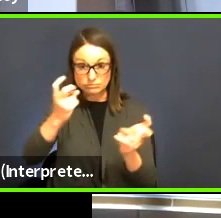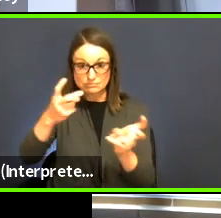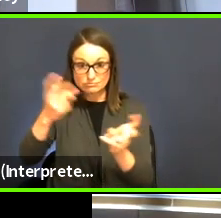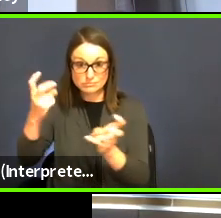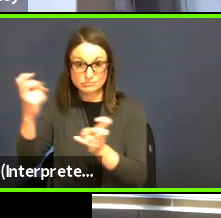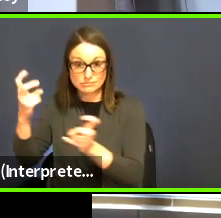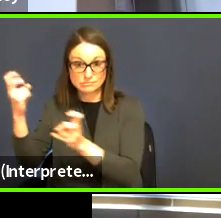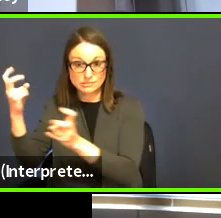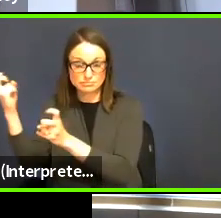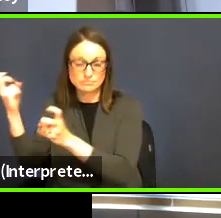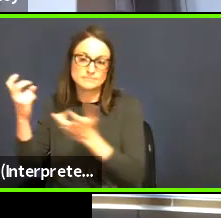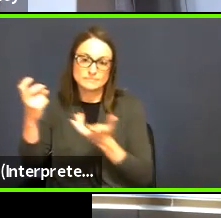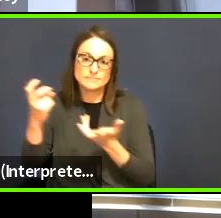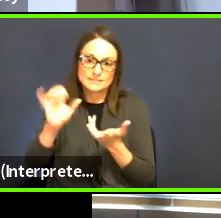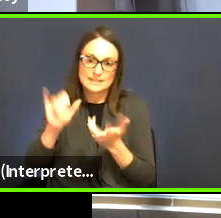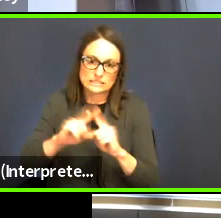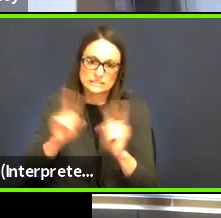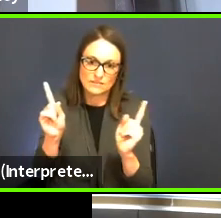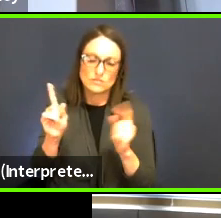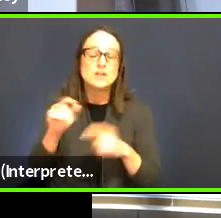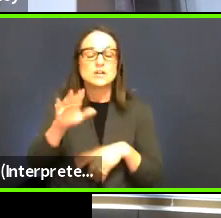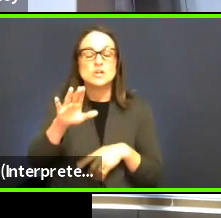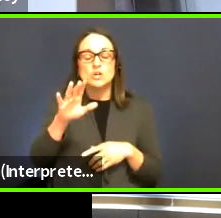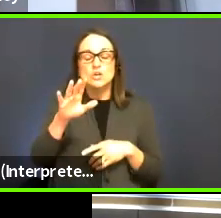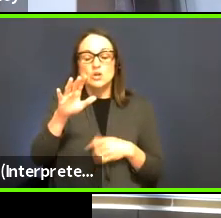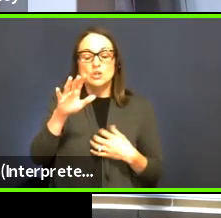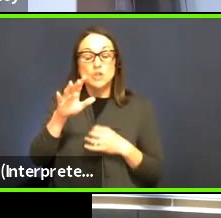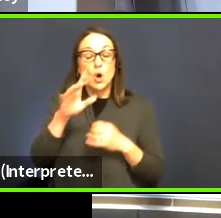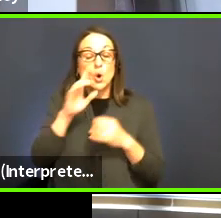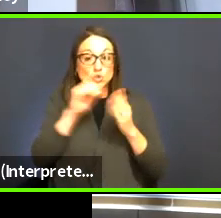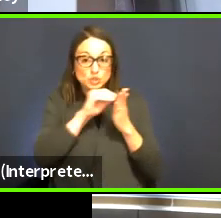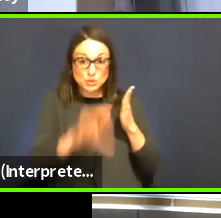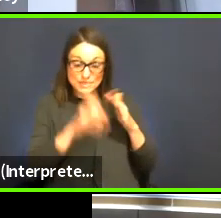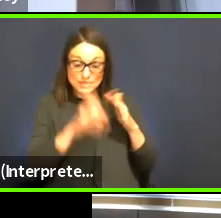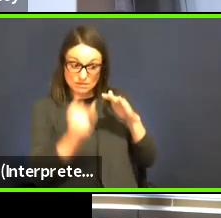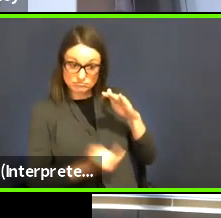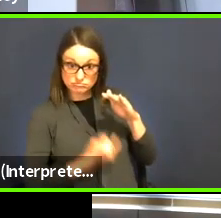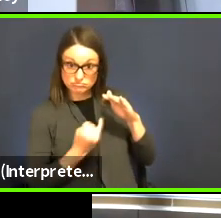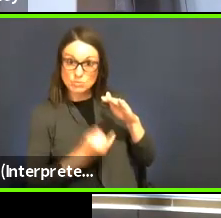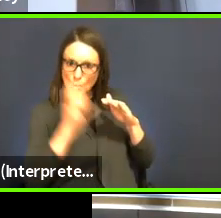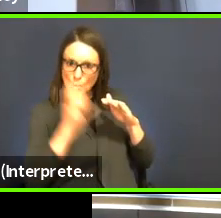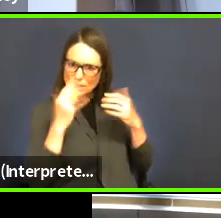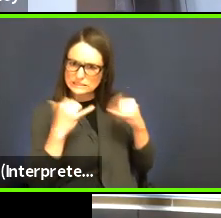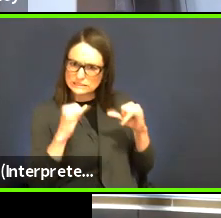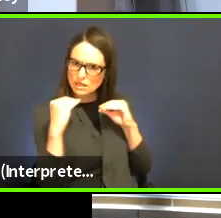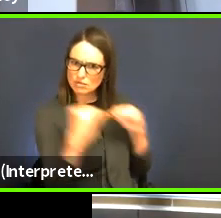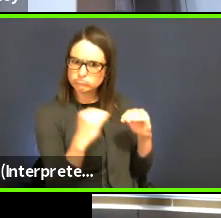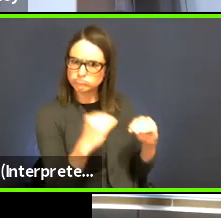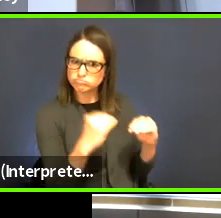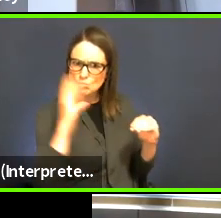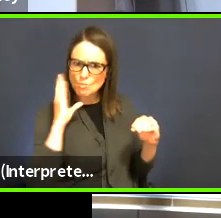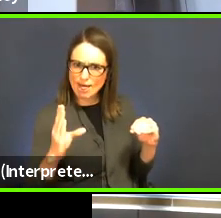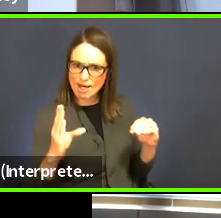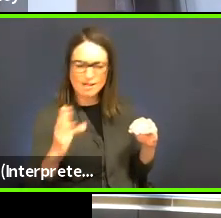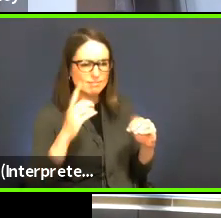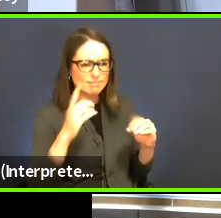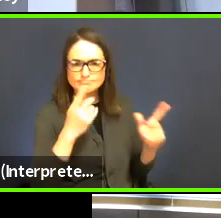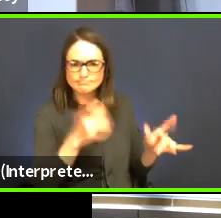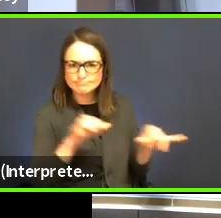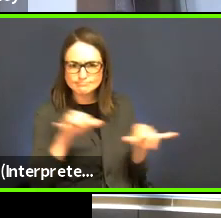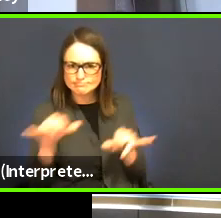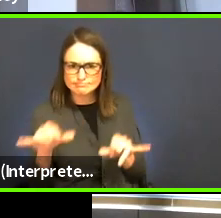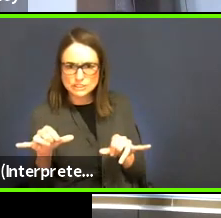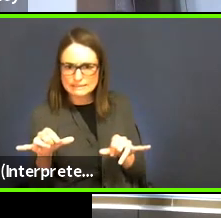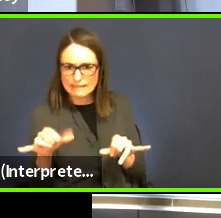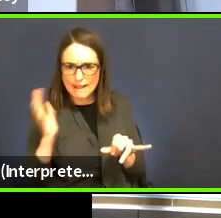who are quarantined will still receive their instruction. It will be different, like it is in any semester when a student gets sick and is unable